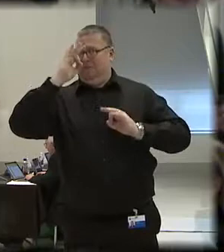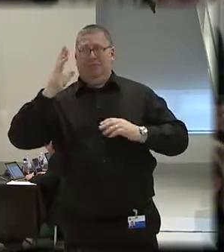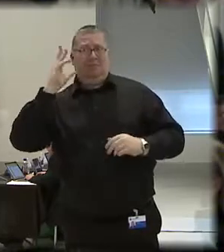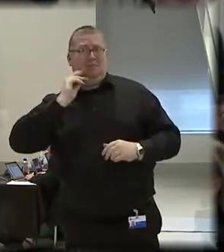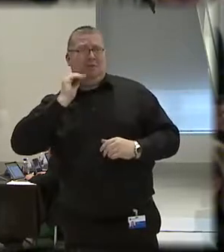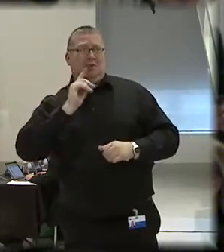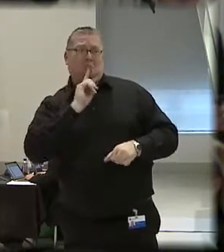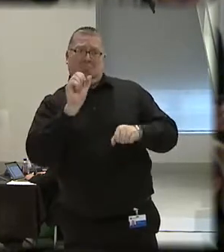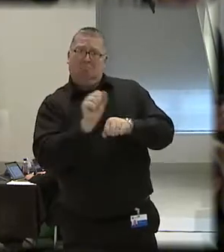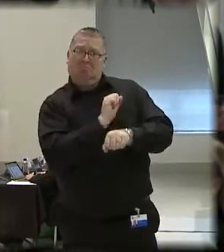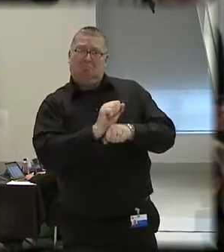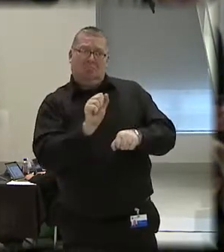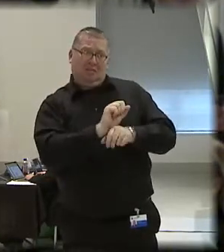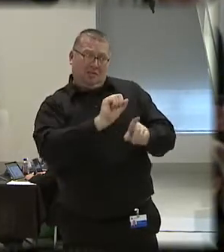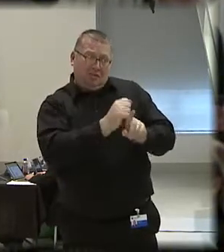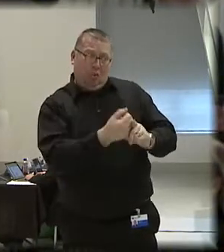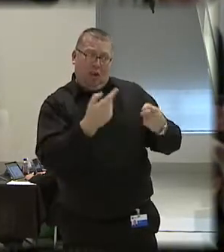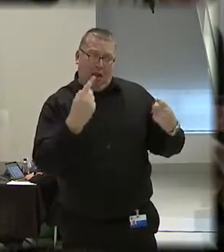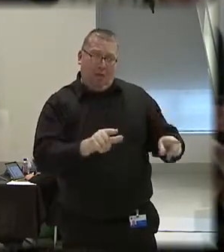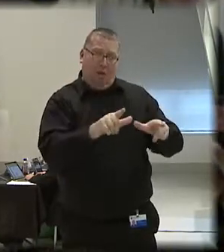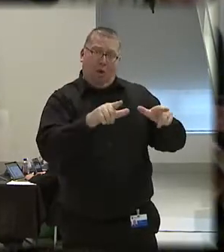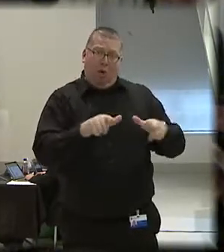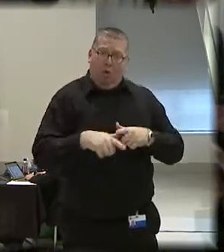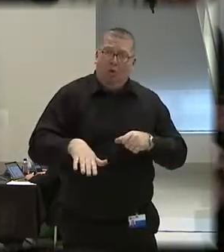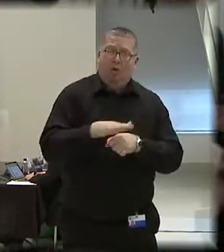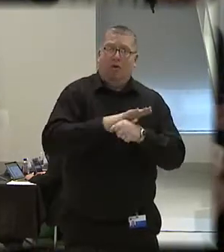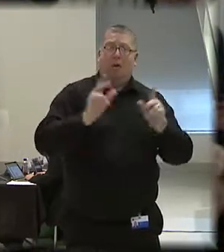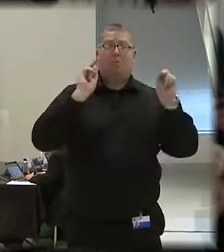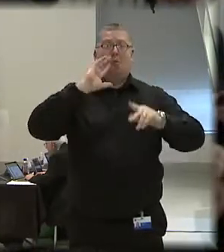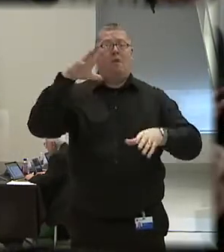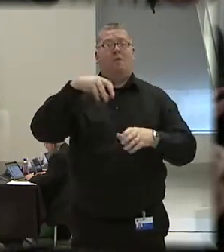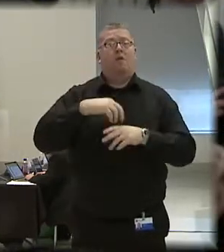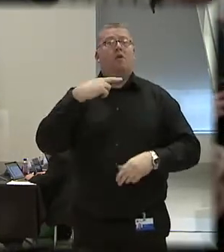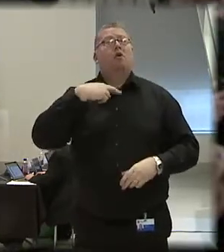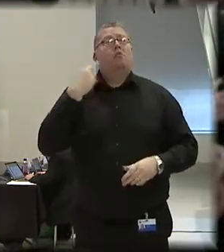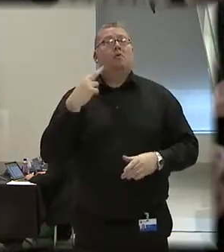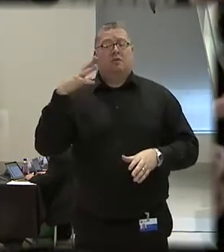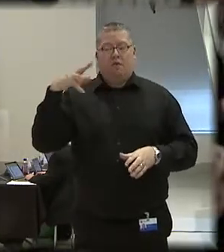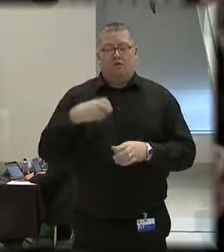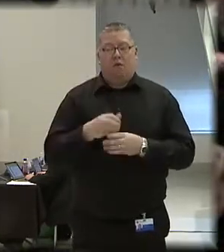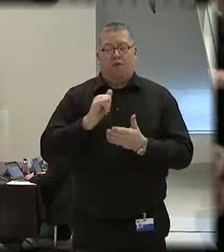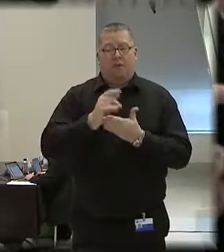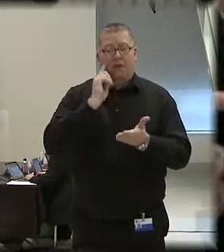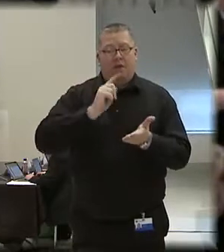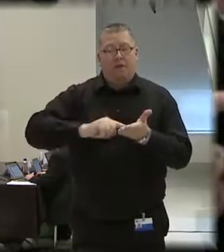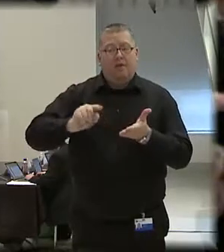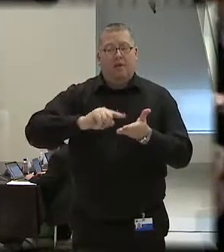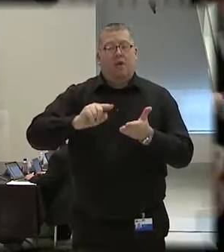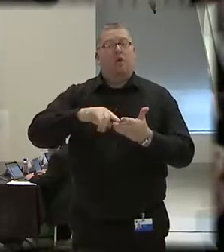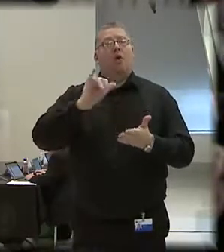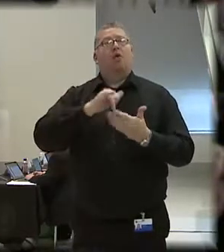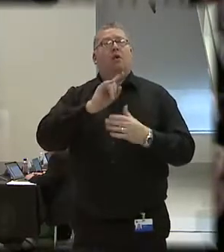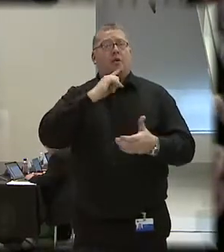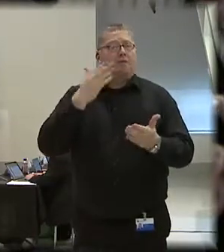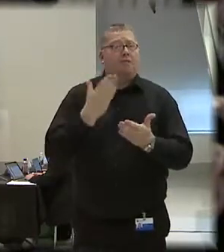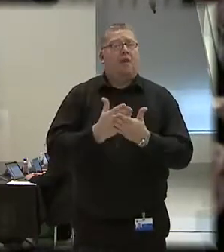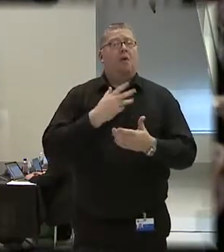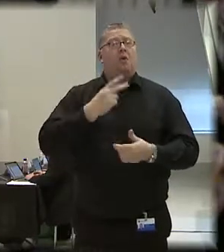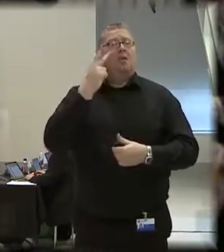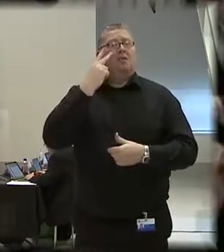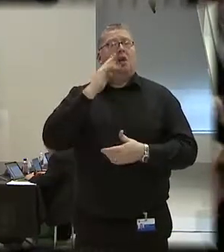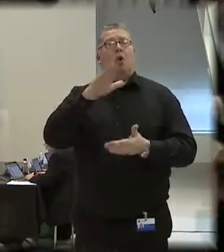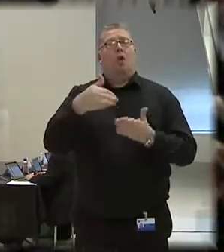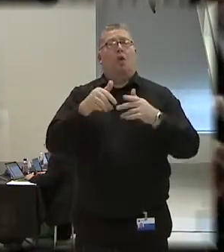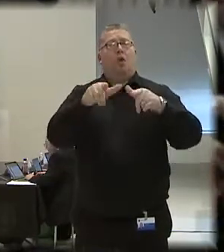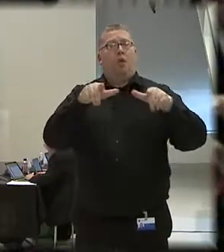actual circumstances and locations involved risks depriving the investigation of those significant facts which only the